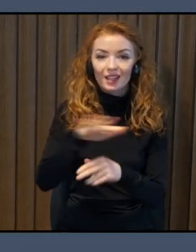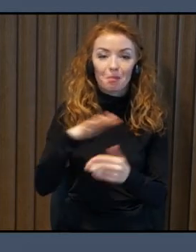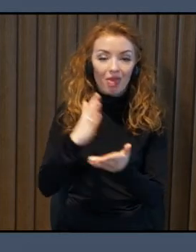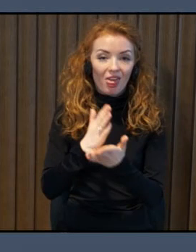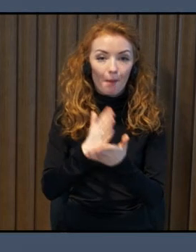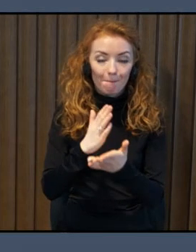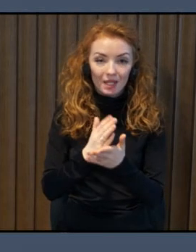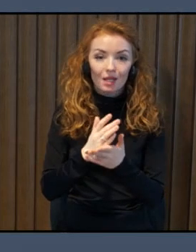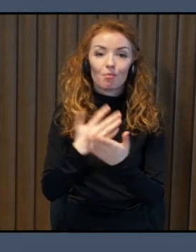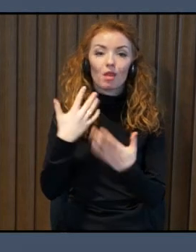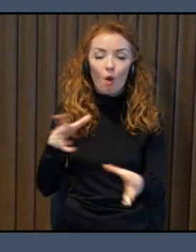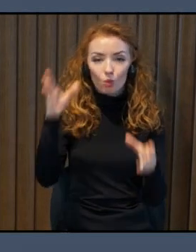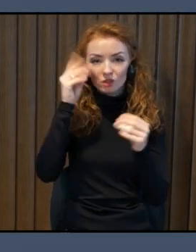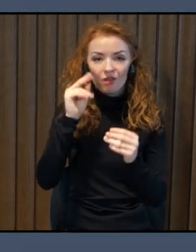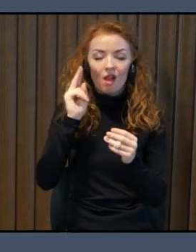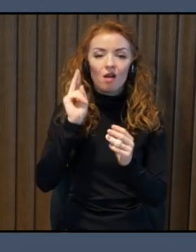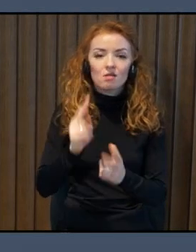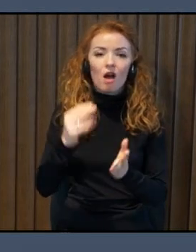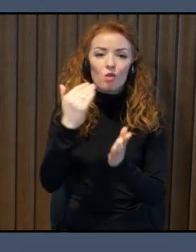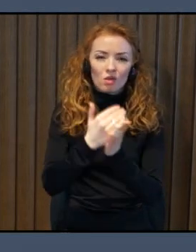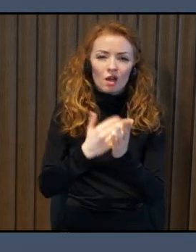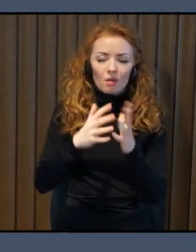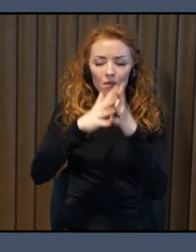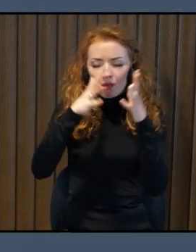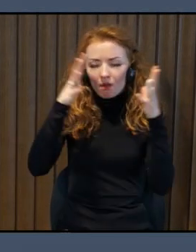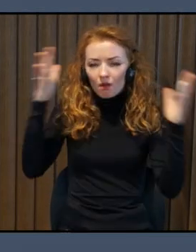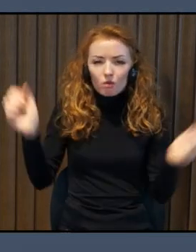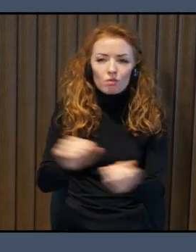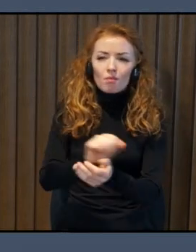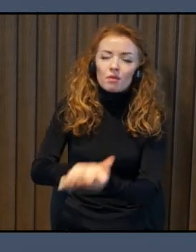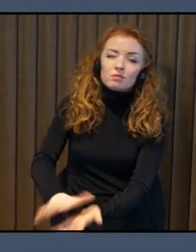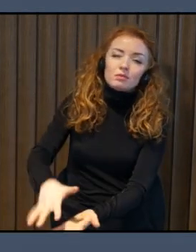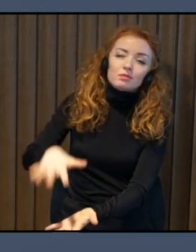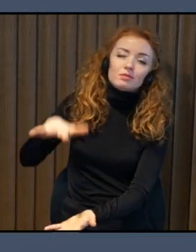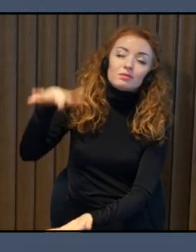often accept these accessibility issues as